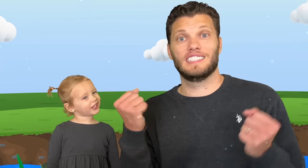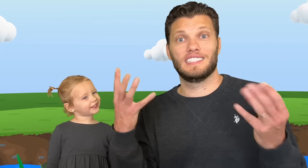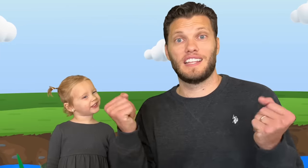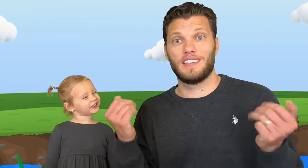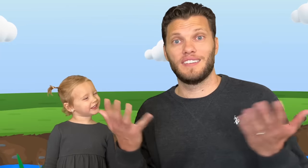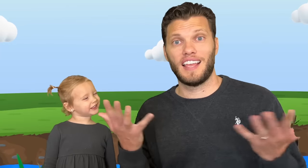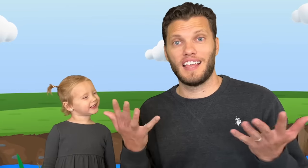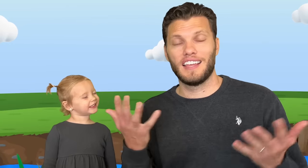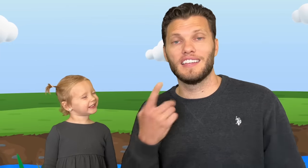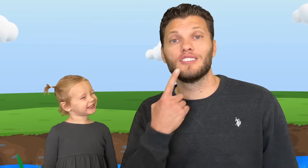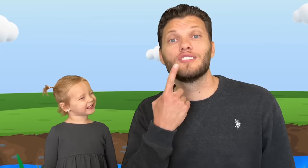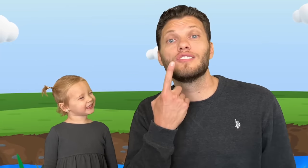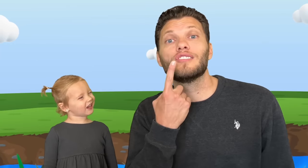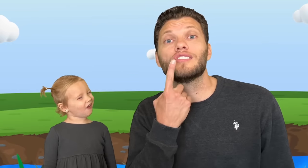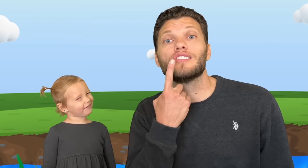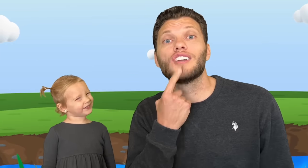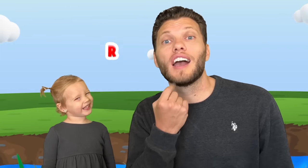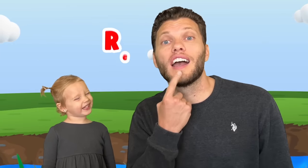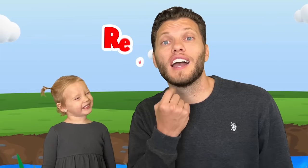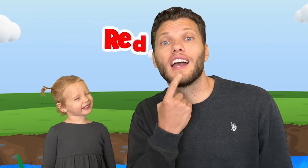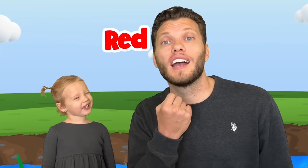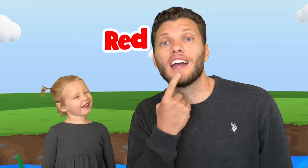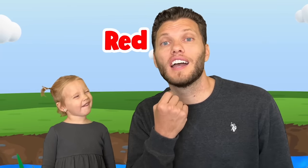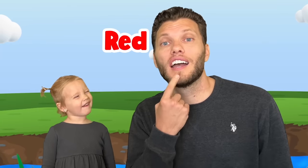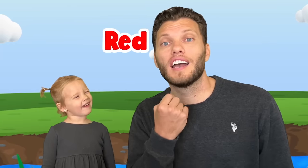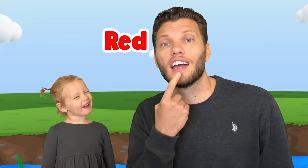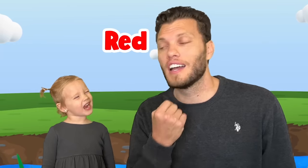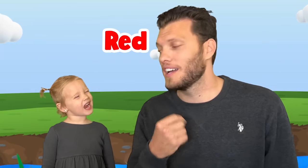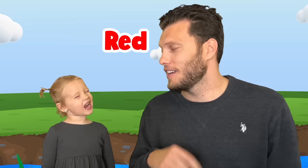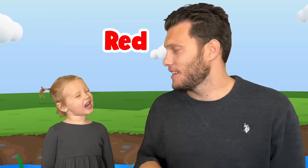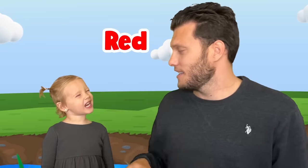The first sign is red.